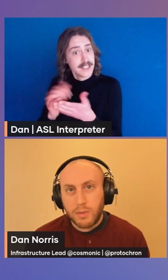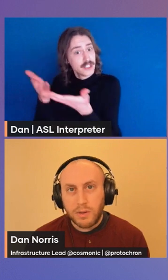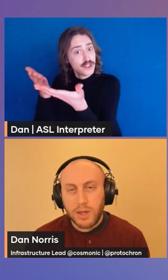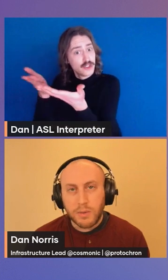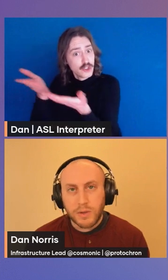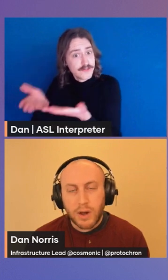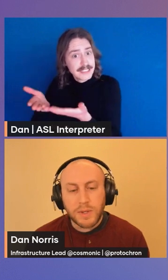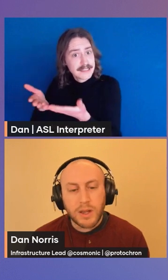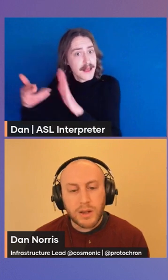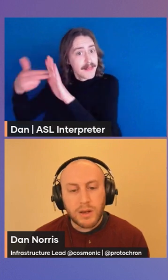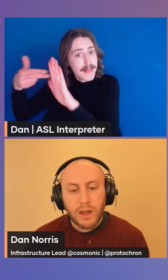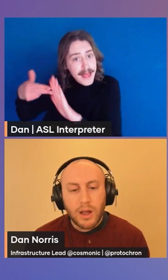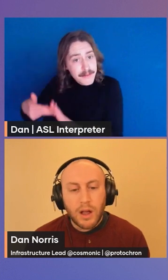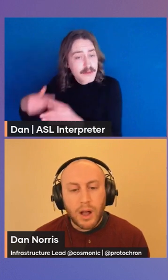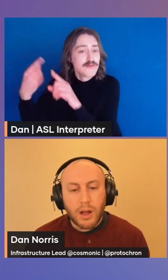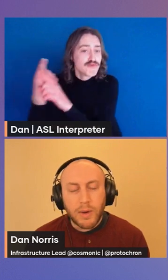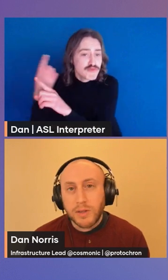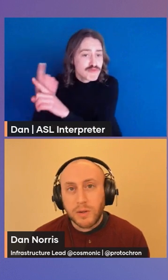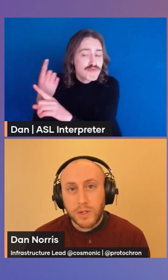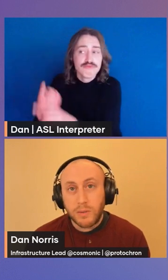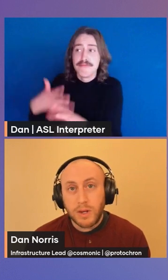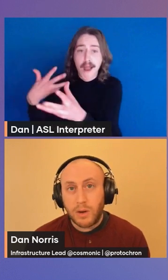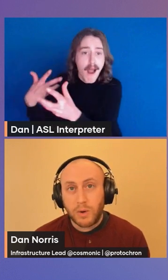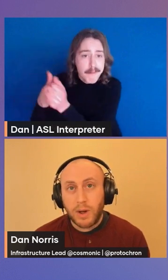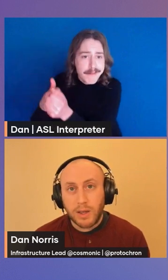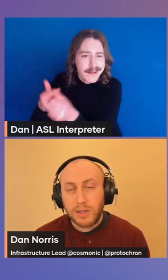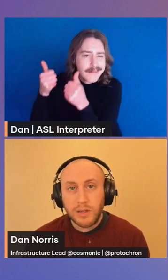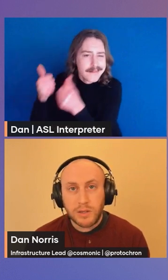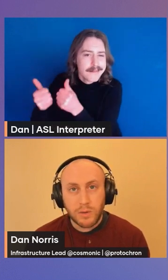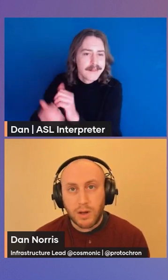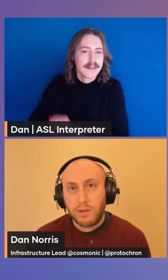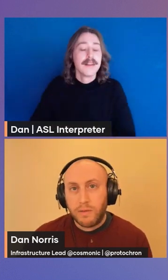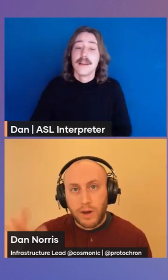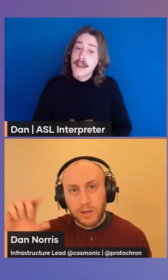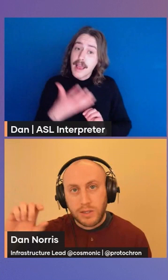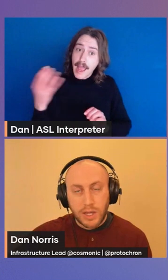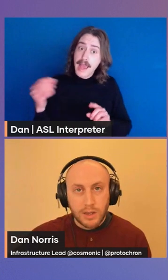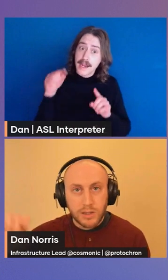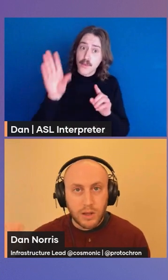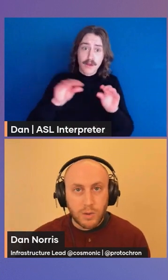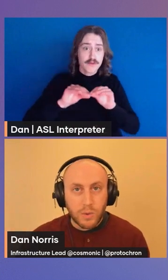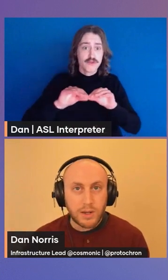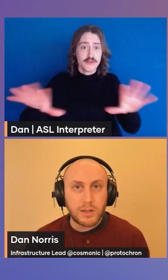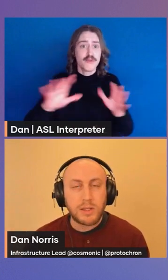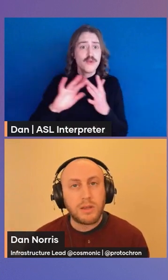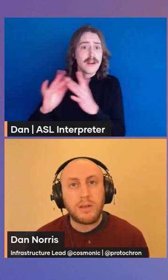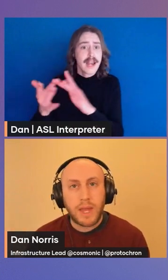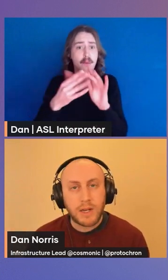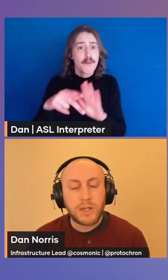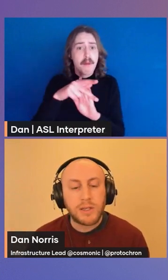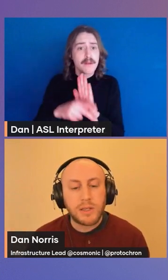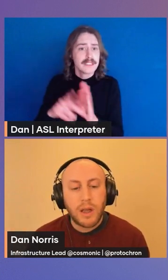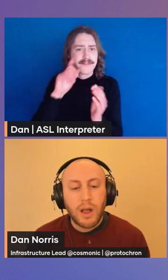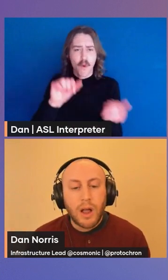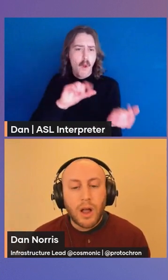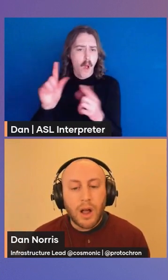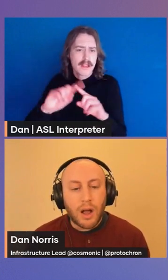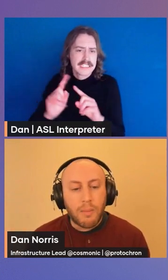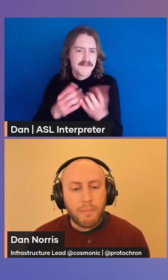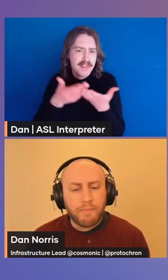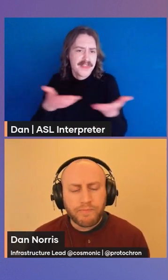those labels are updated, and also distributing network policies to all the various things that are running Cilium agents.